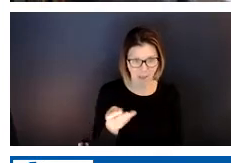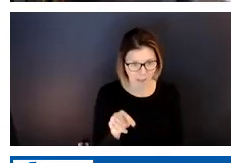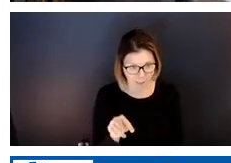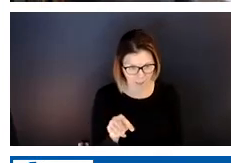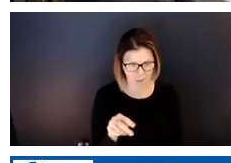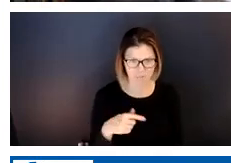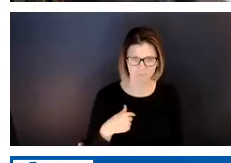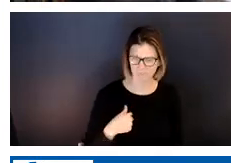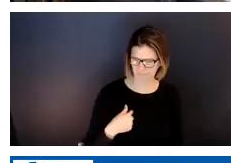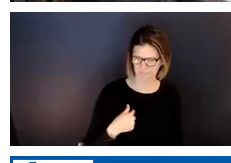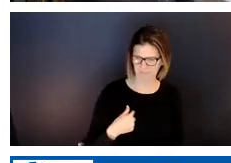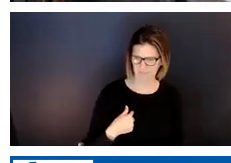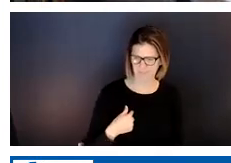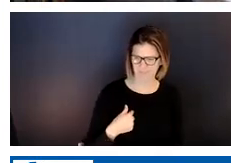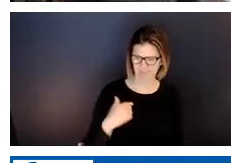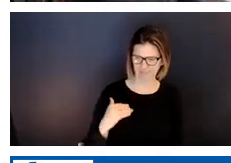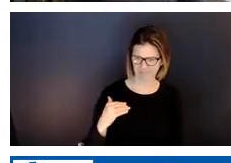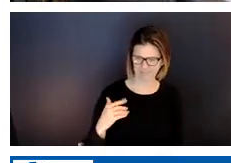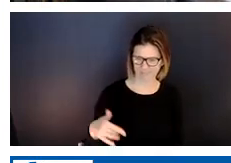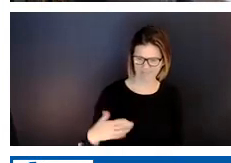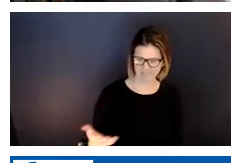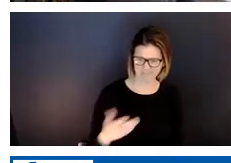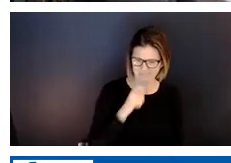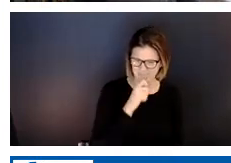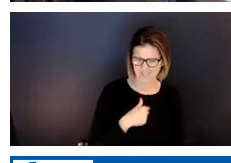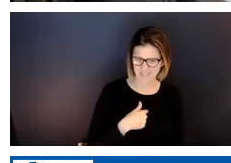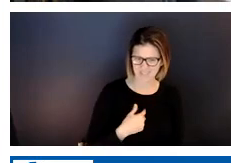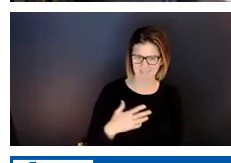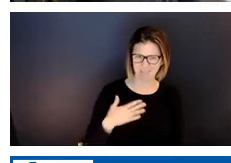across as a bit belittling, demeaning,